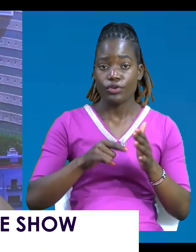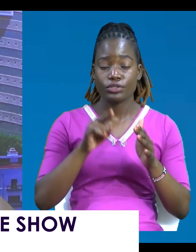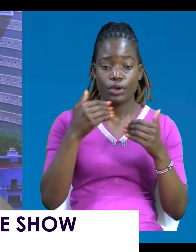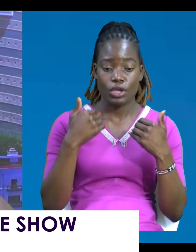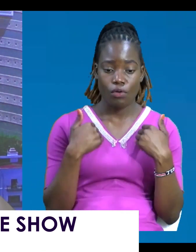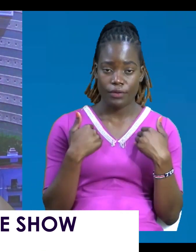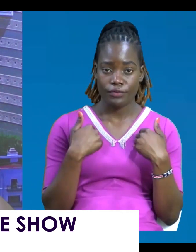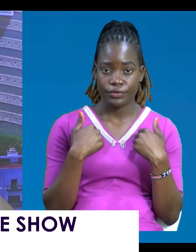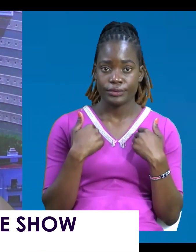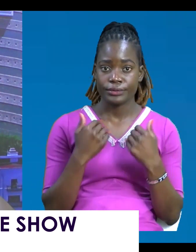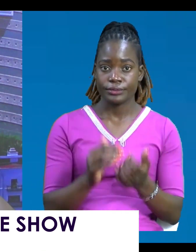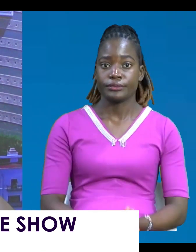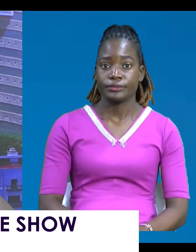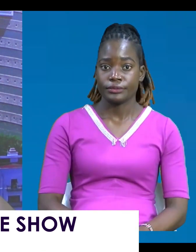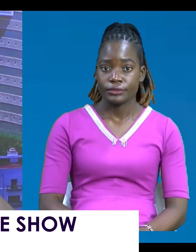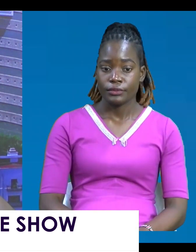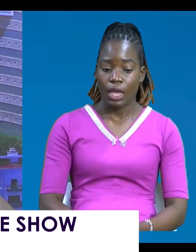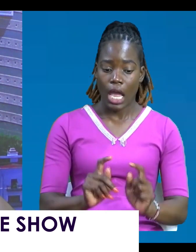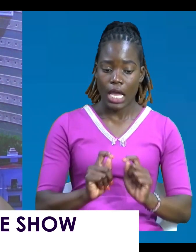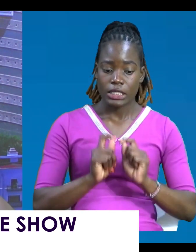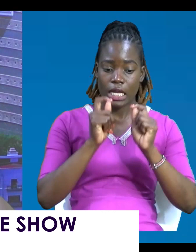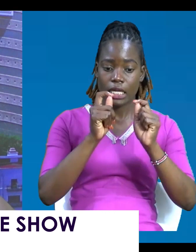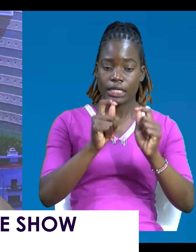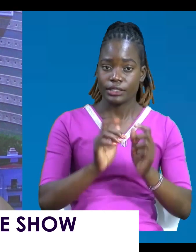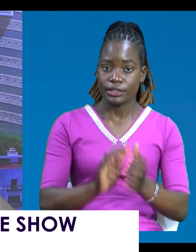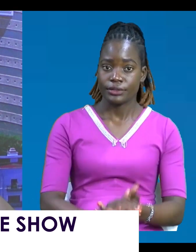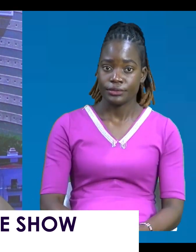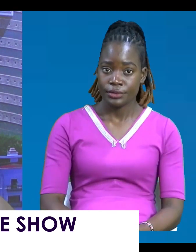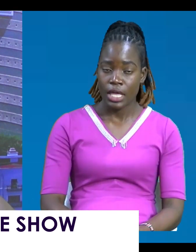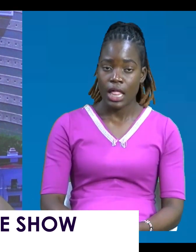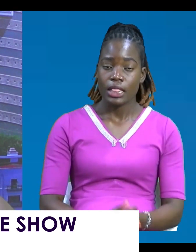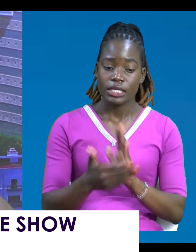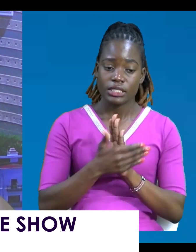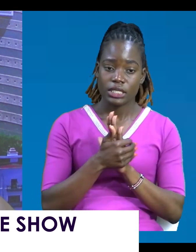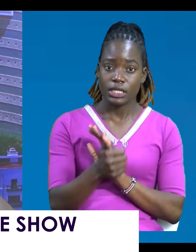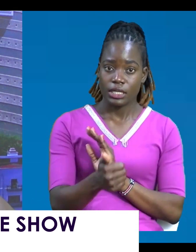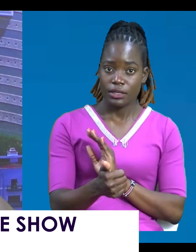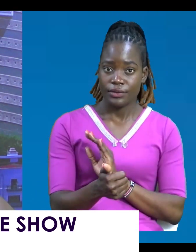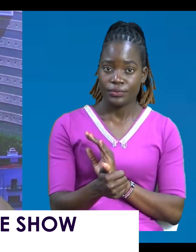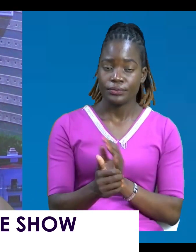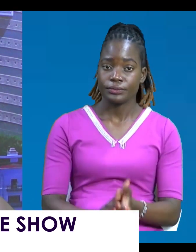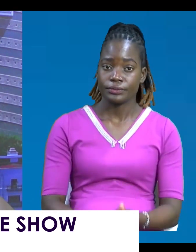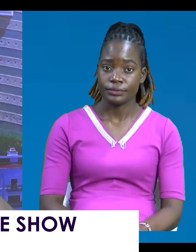carrying, the talent, the skill.